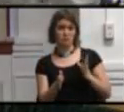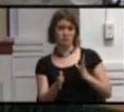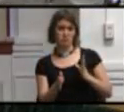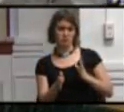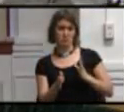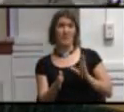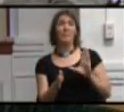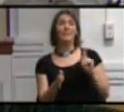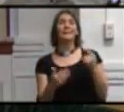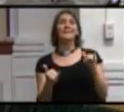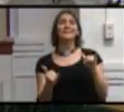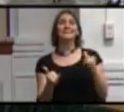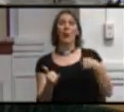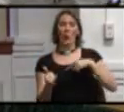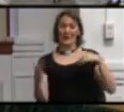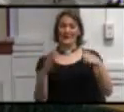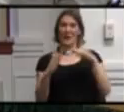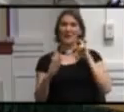road,